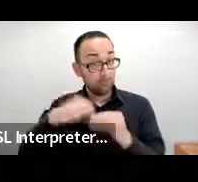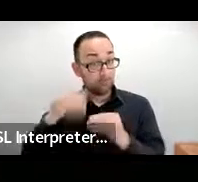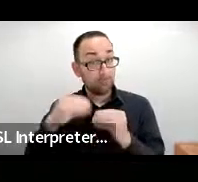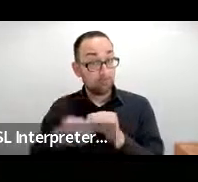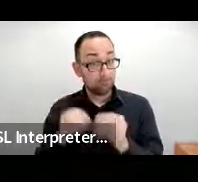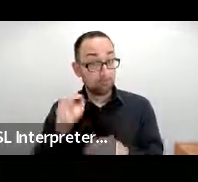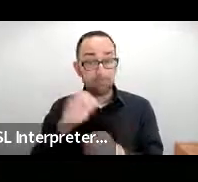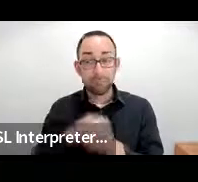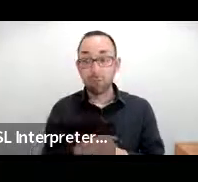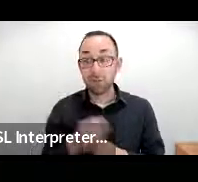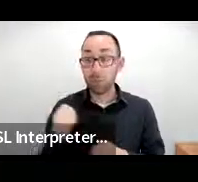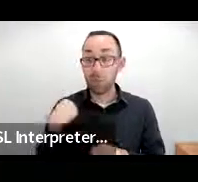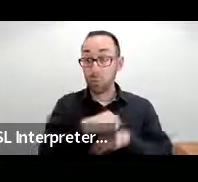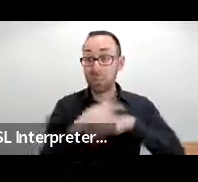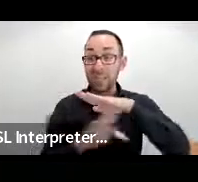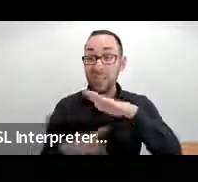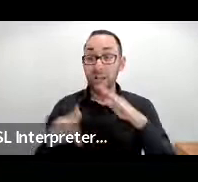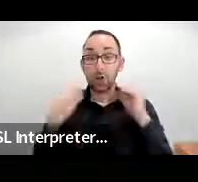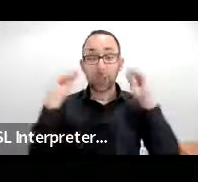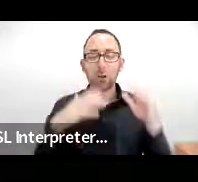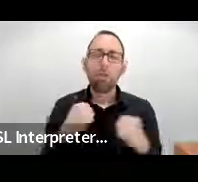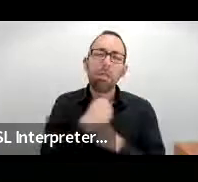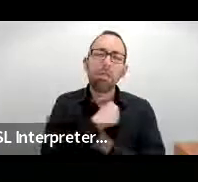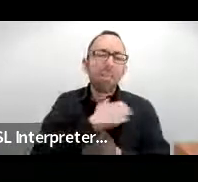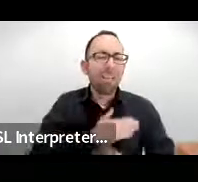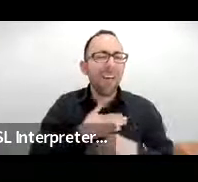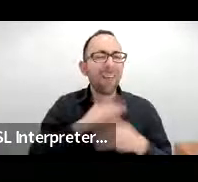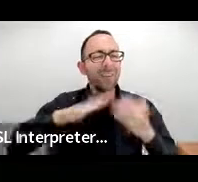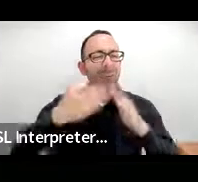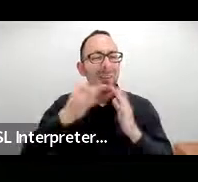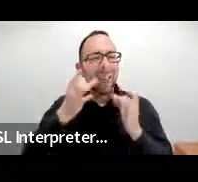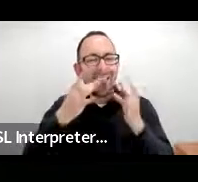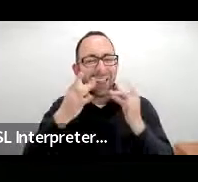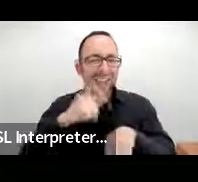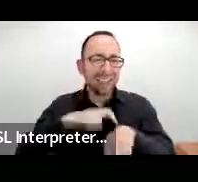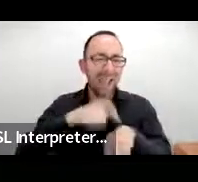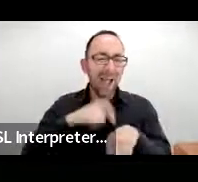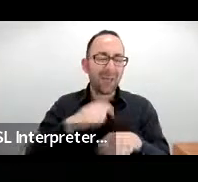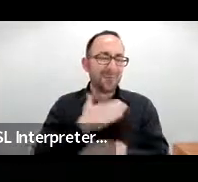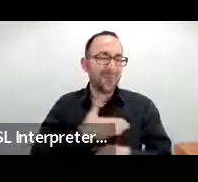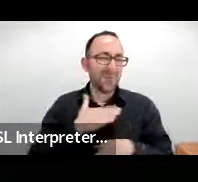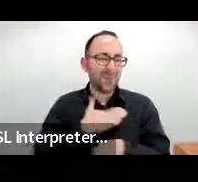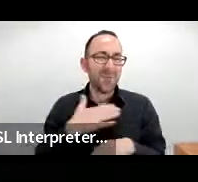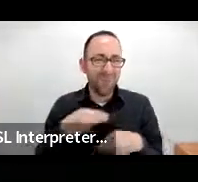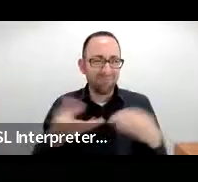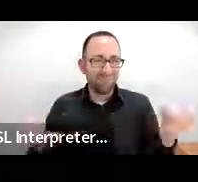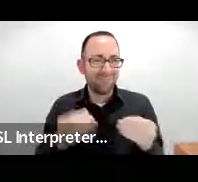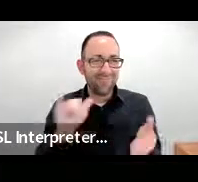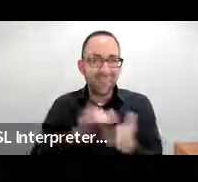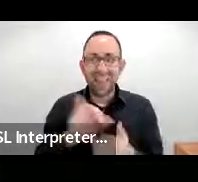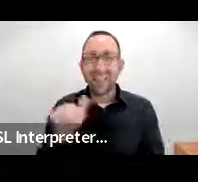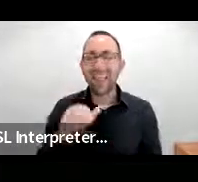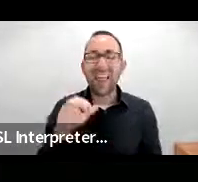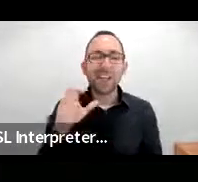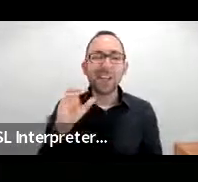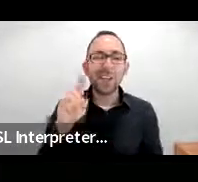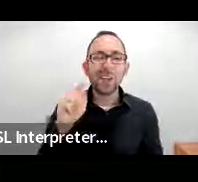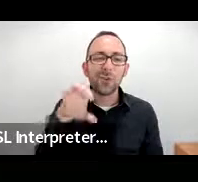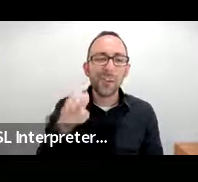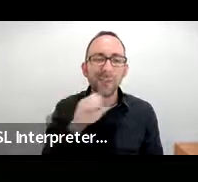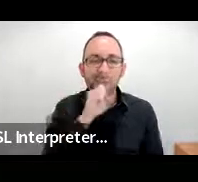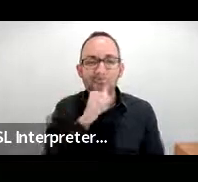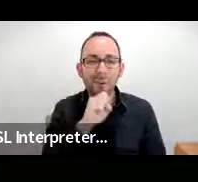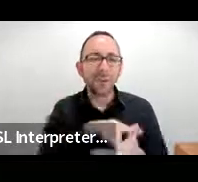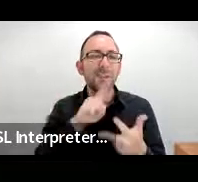We, the kindergarten teachers, love to have community snacks to give our students. Snacks like cuties, apples, grapes,